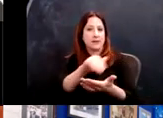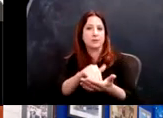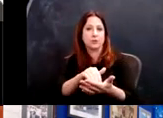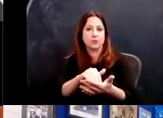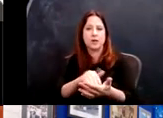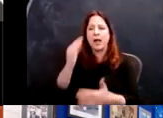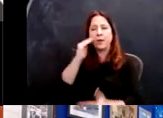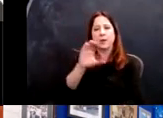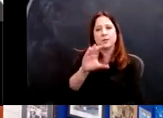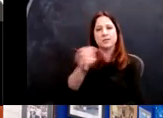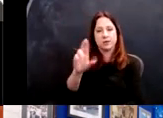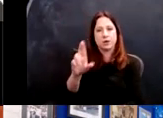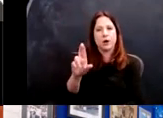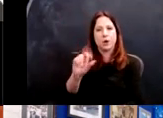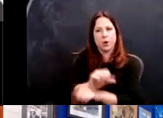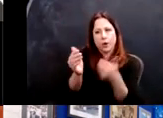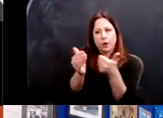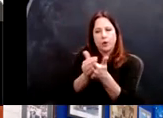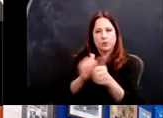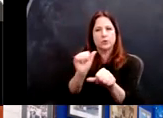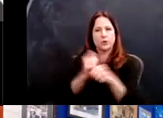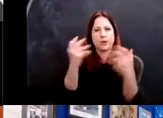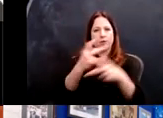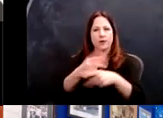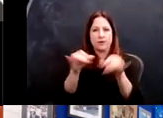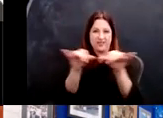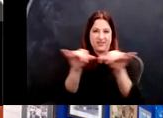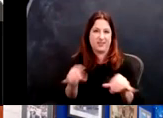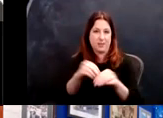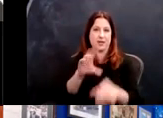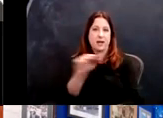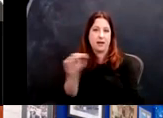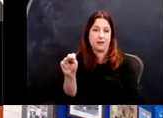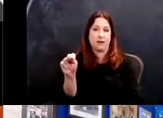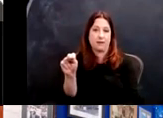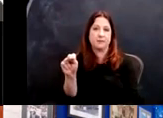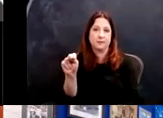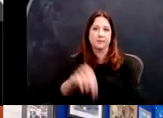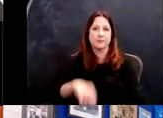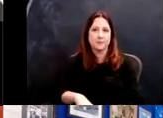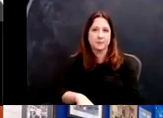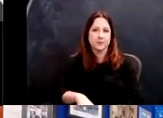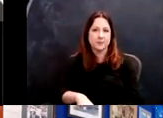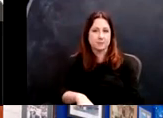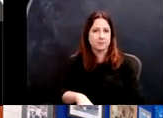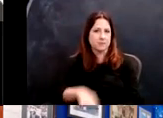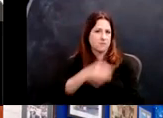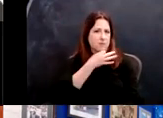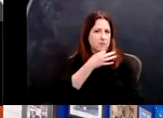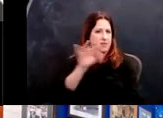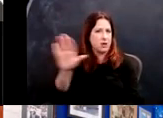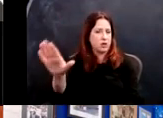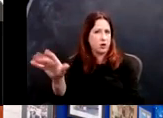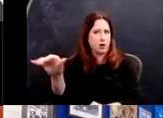CCAR, you guys are working very closely with the healthcare system and the centers in Connecticut. Is that the experience for